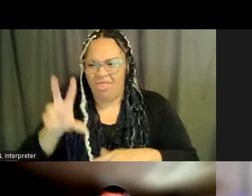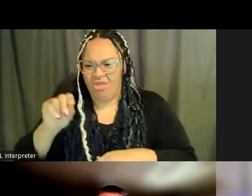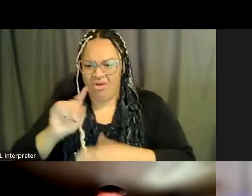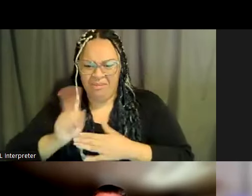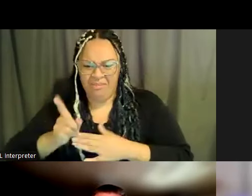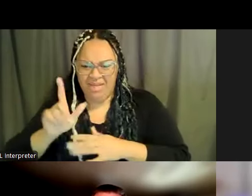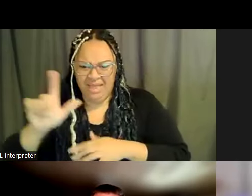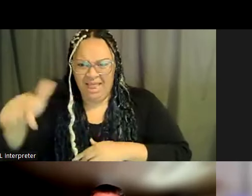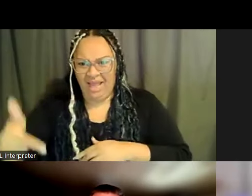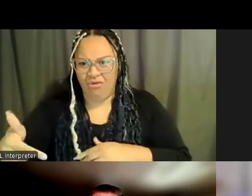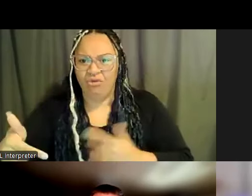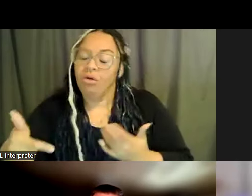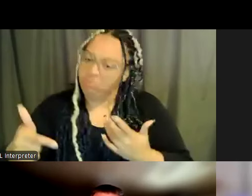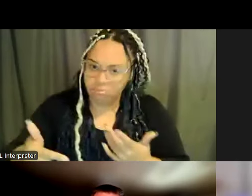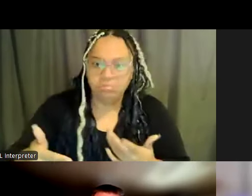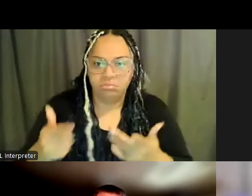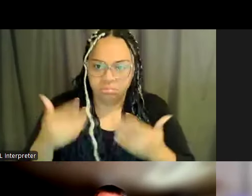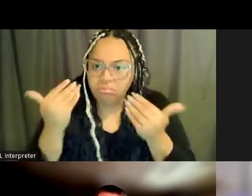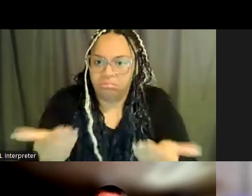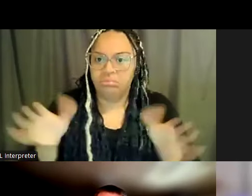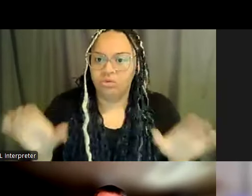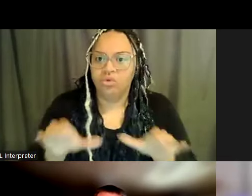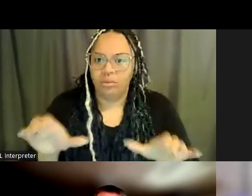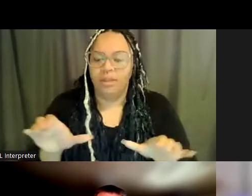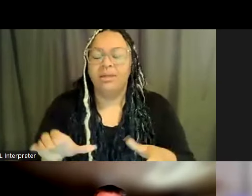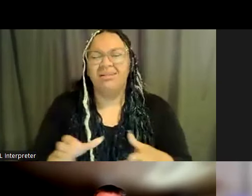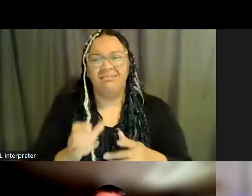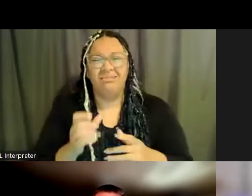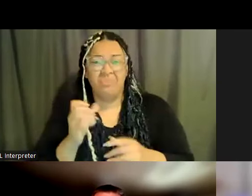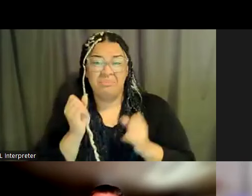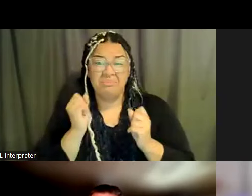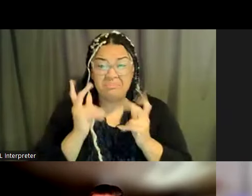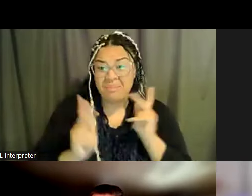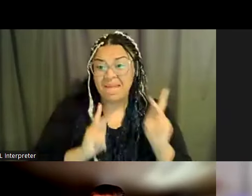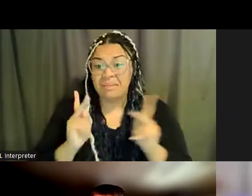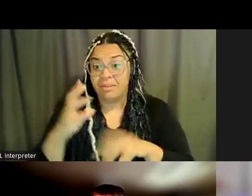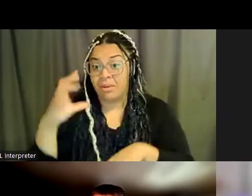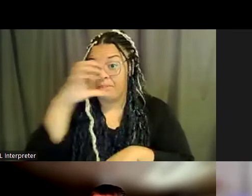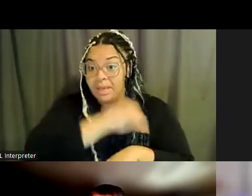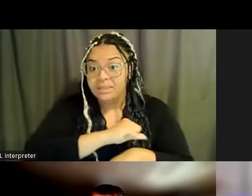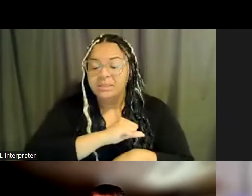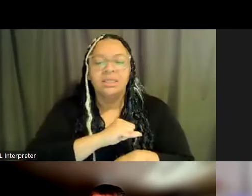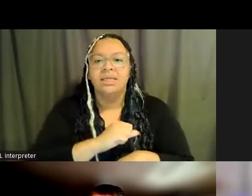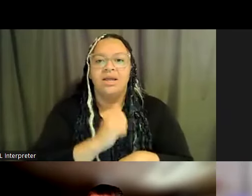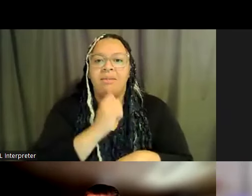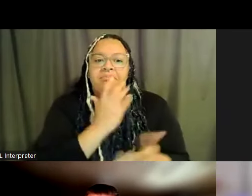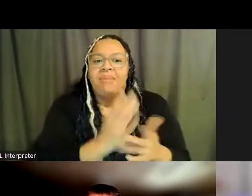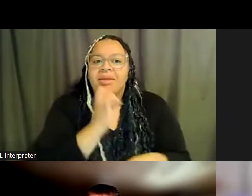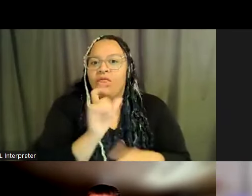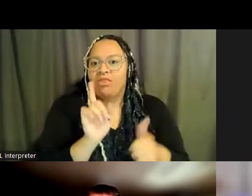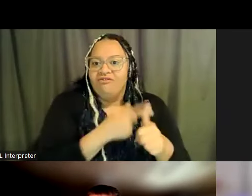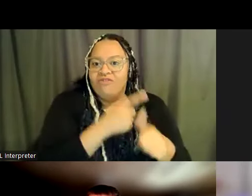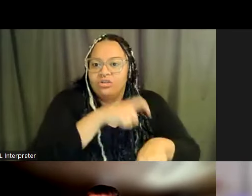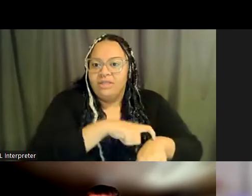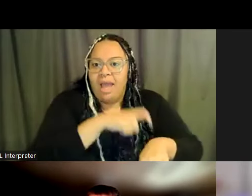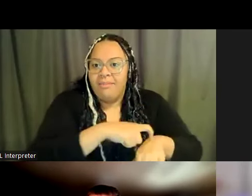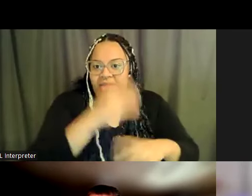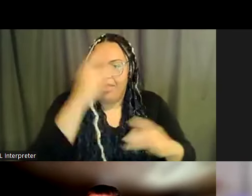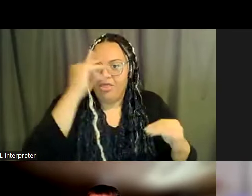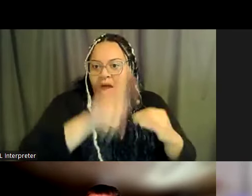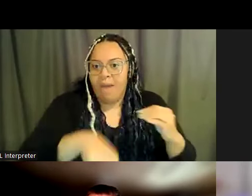really, and what a lot of people missed, was that that doesn't mean it was the first time they thought about suicide. It's not like life was going